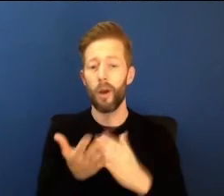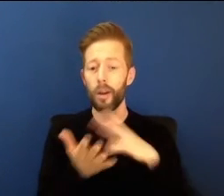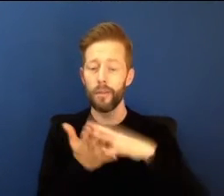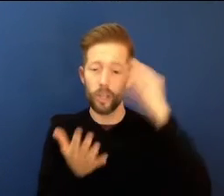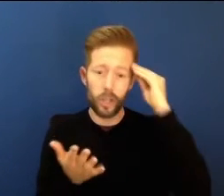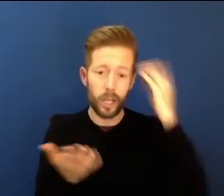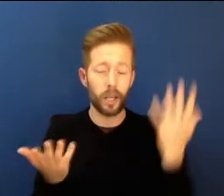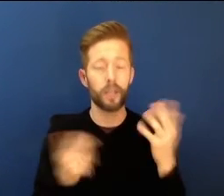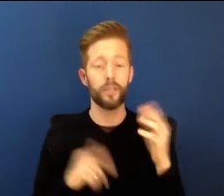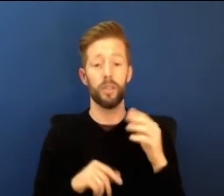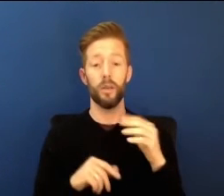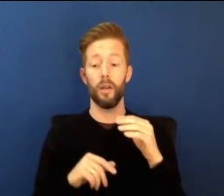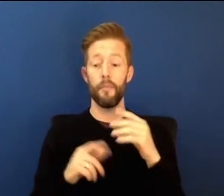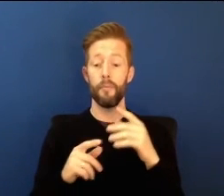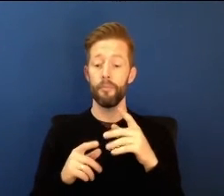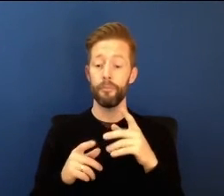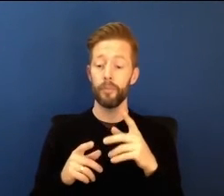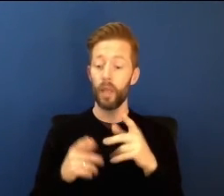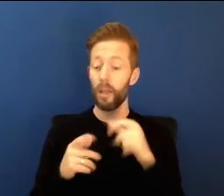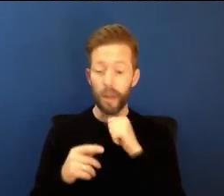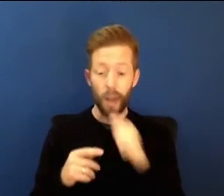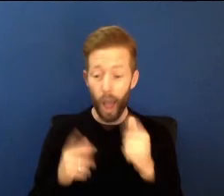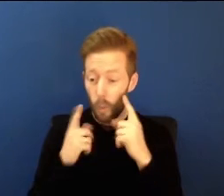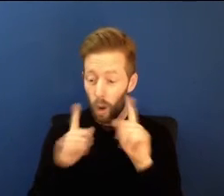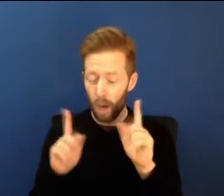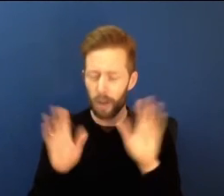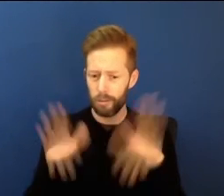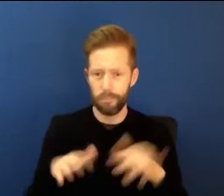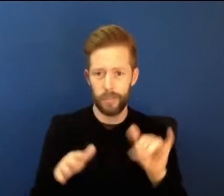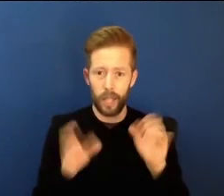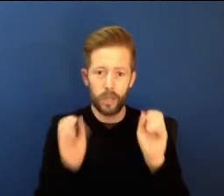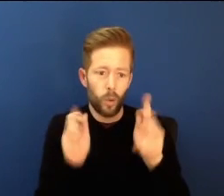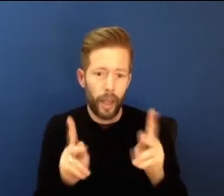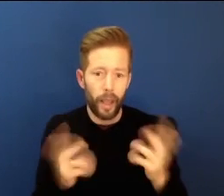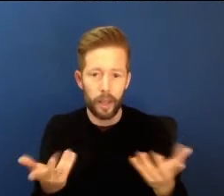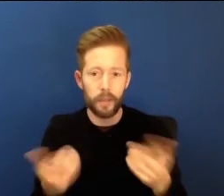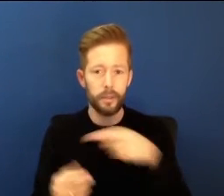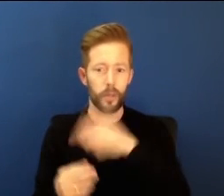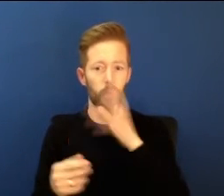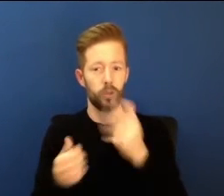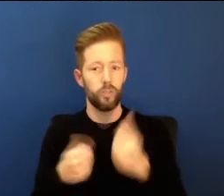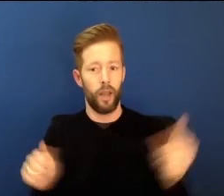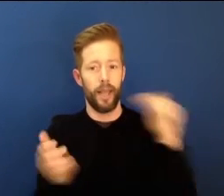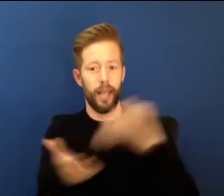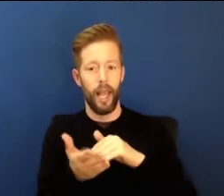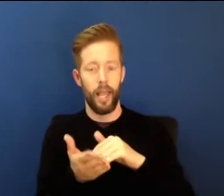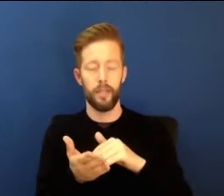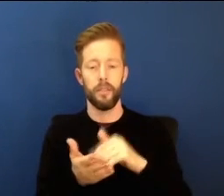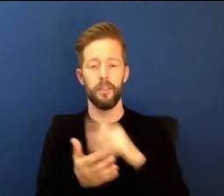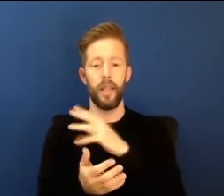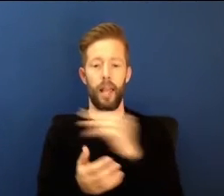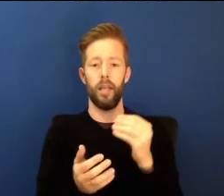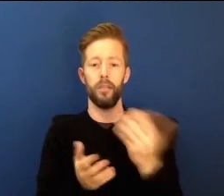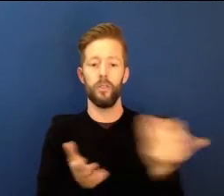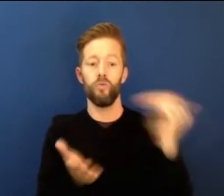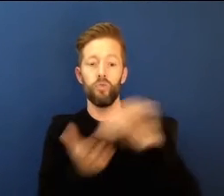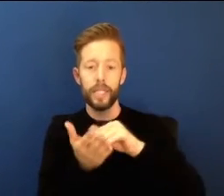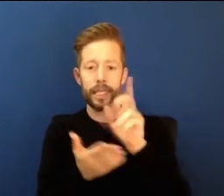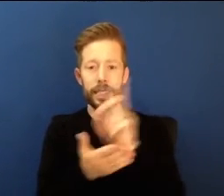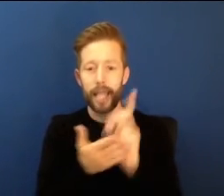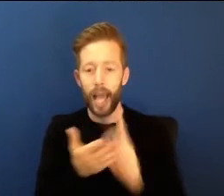part of learning. And so having it not work is okay. Then they try again